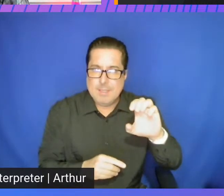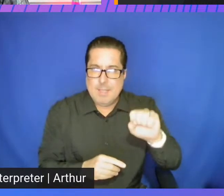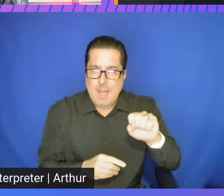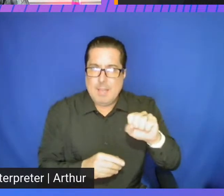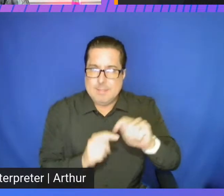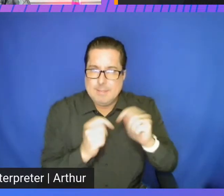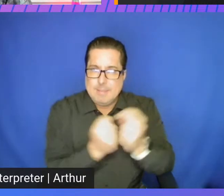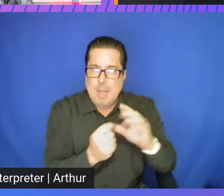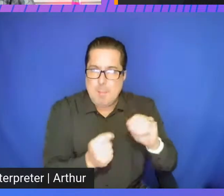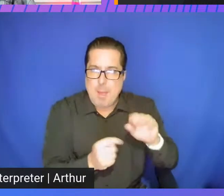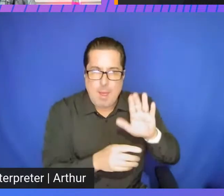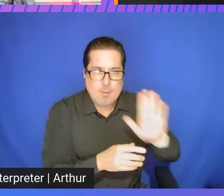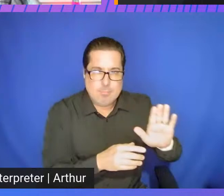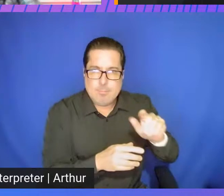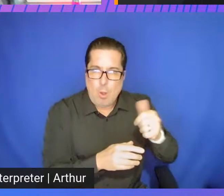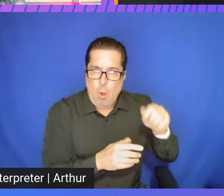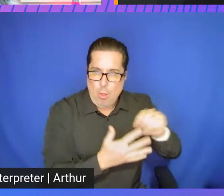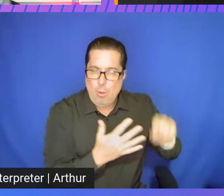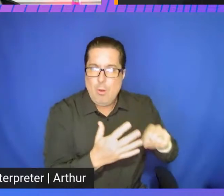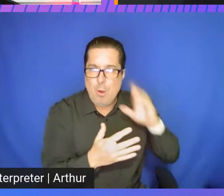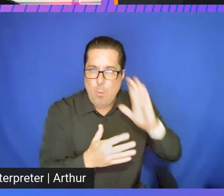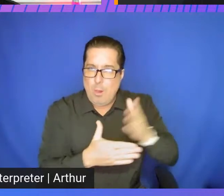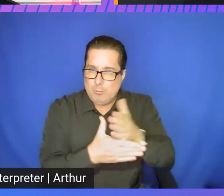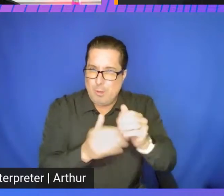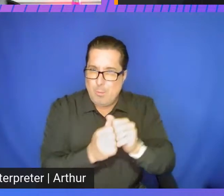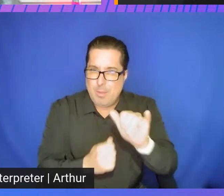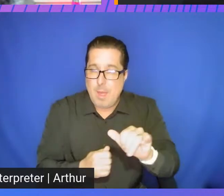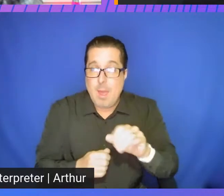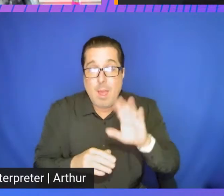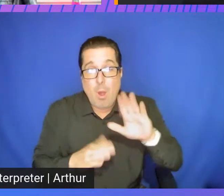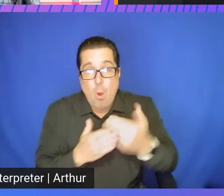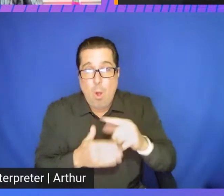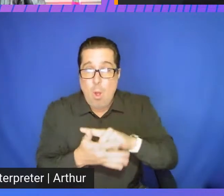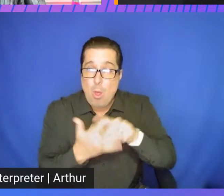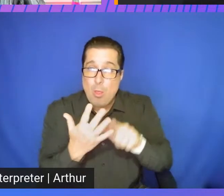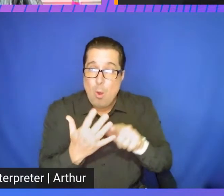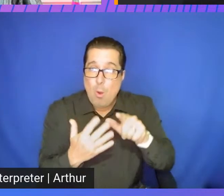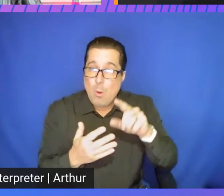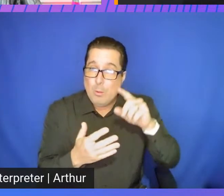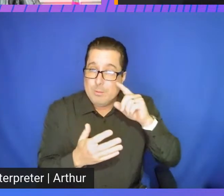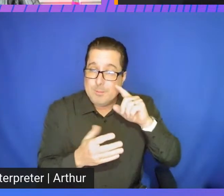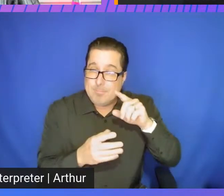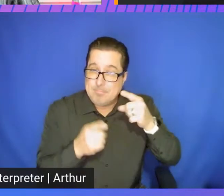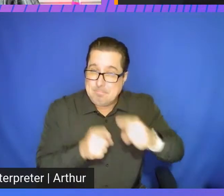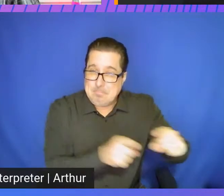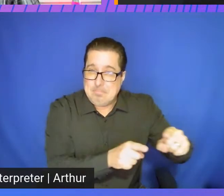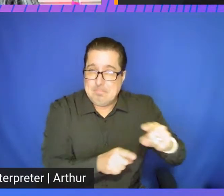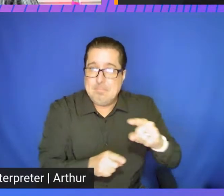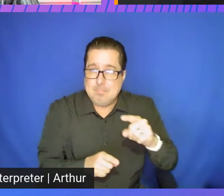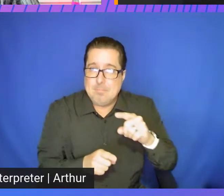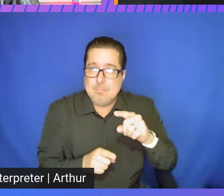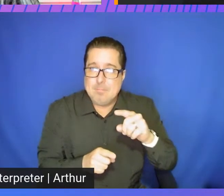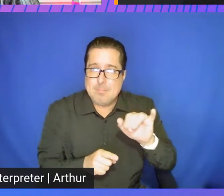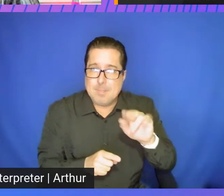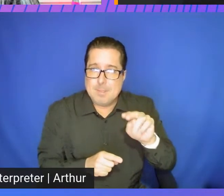then all of those instances we like to use Spot for keeping the cost